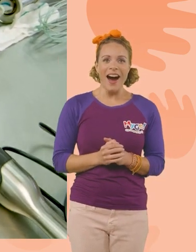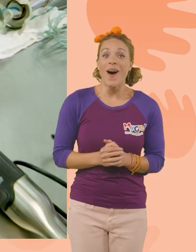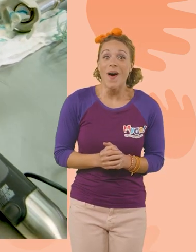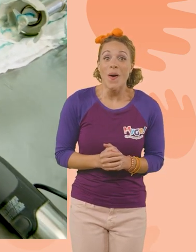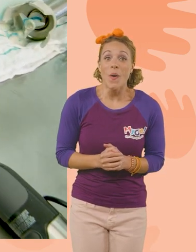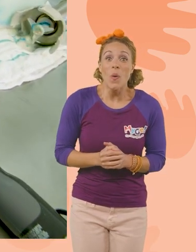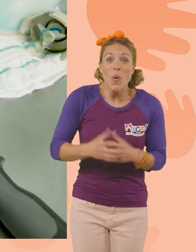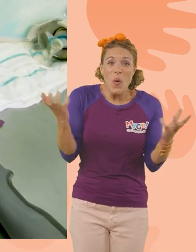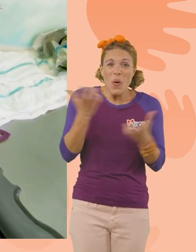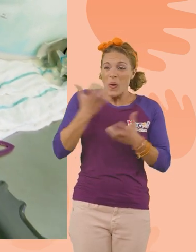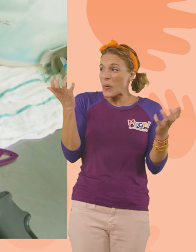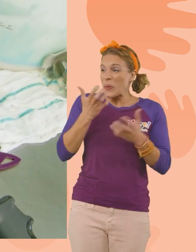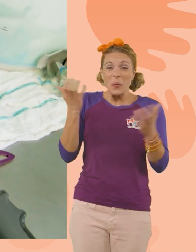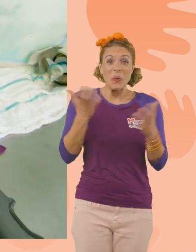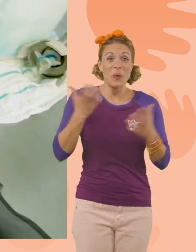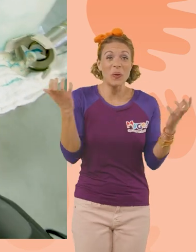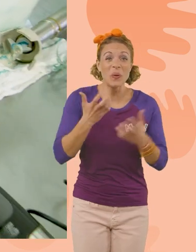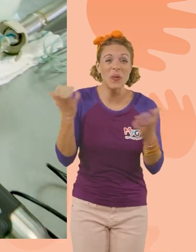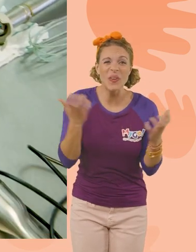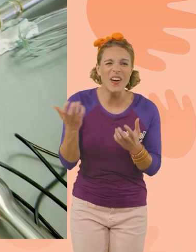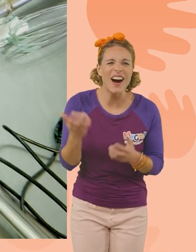Okay, whoa!